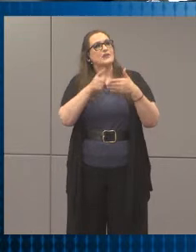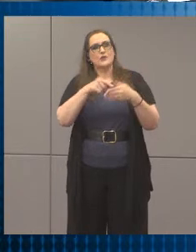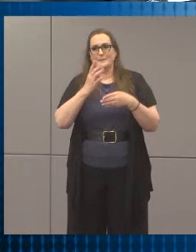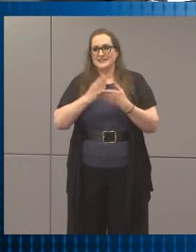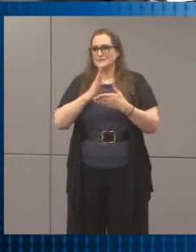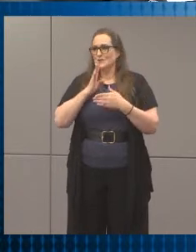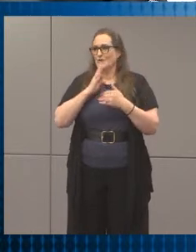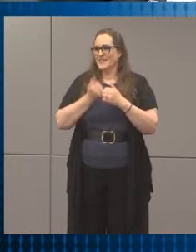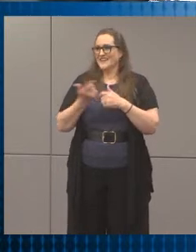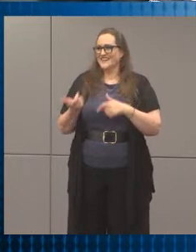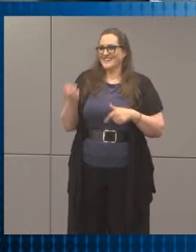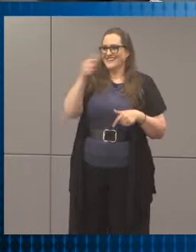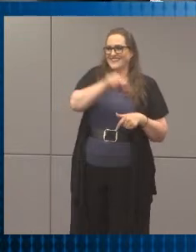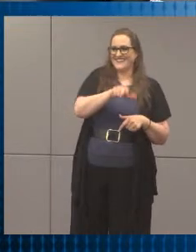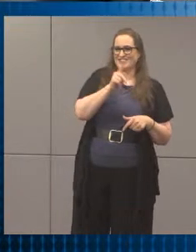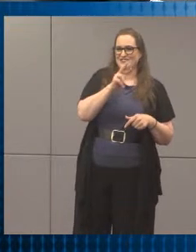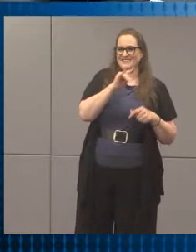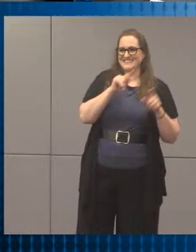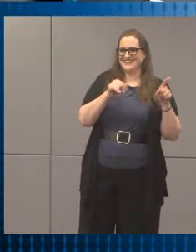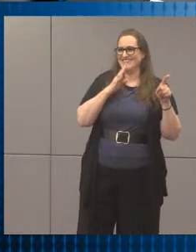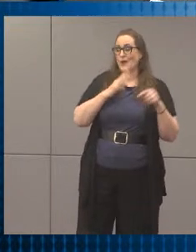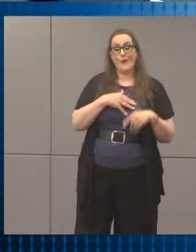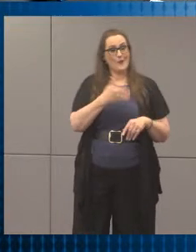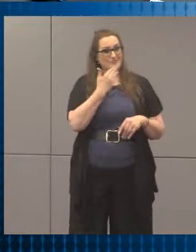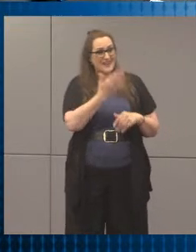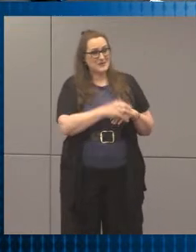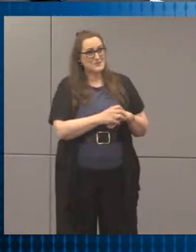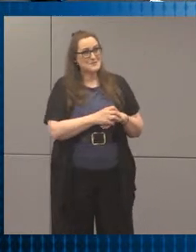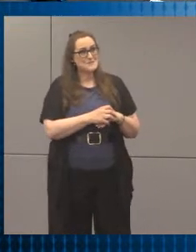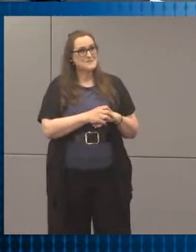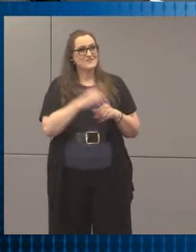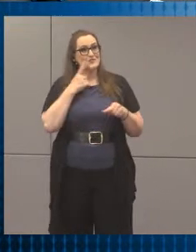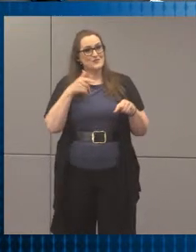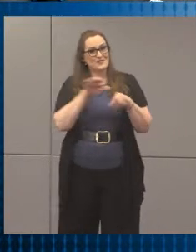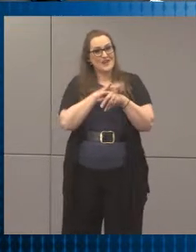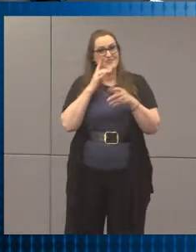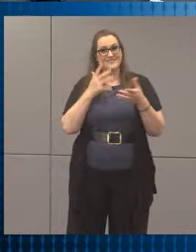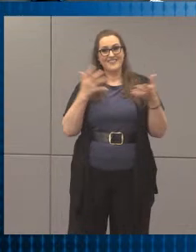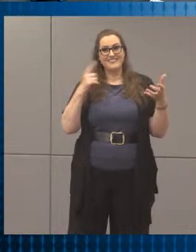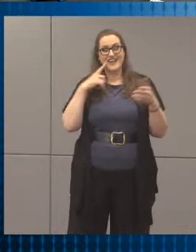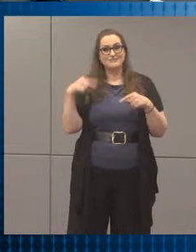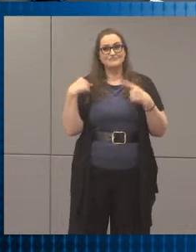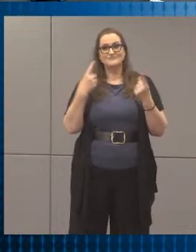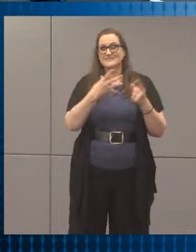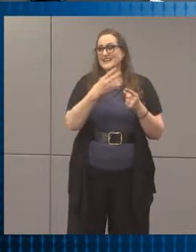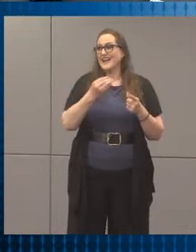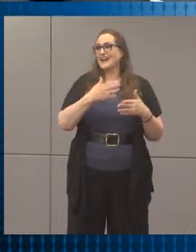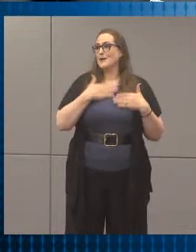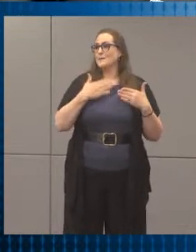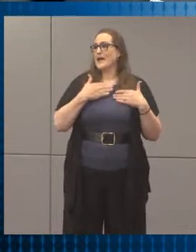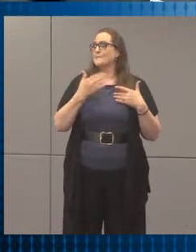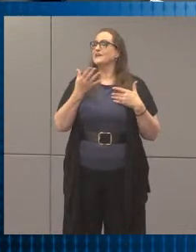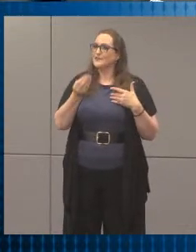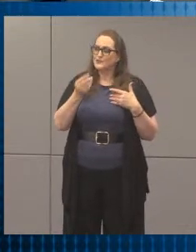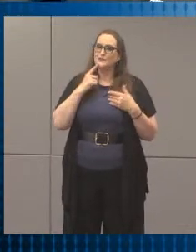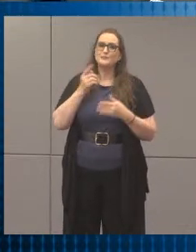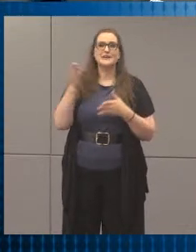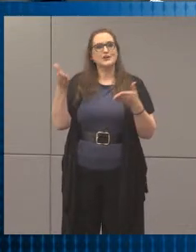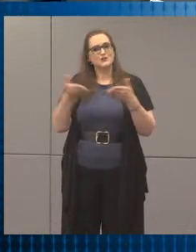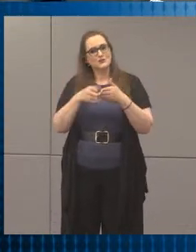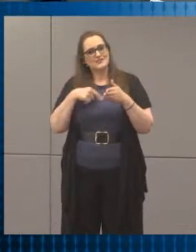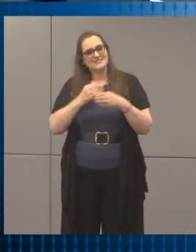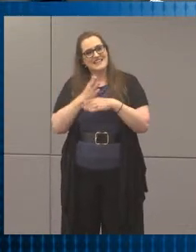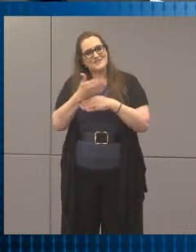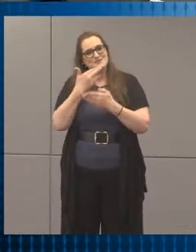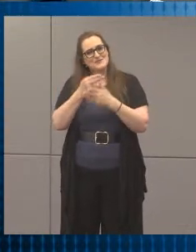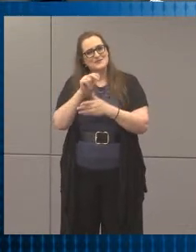talking and let Kristen talk for a few minutes. Well, thank you. You covered a lot up to here, and again, happy to be introducing this after the